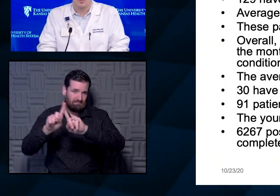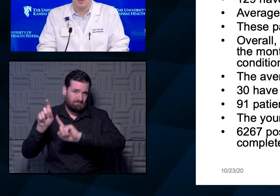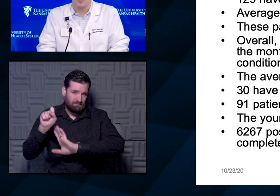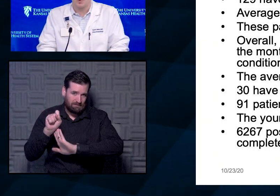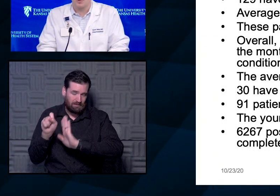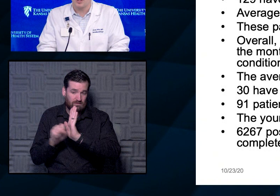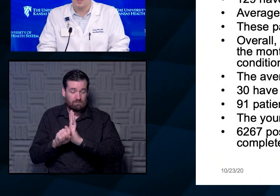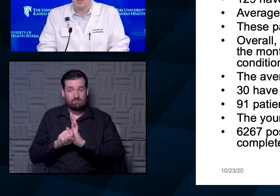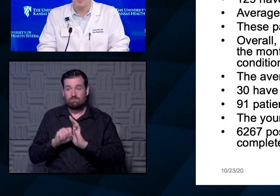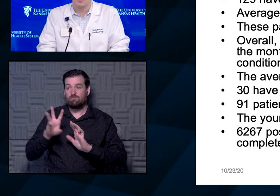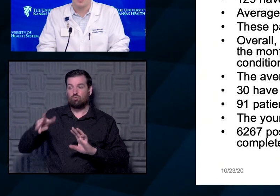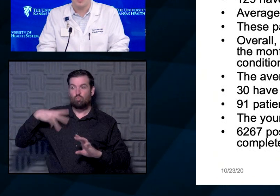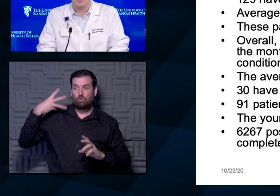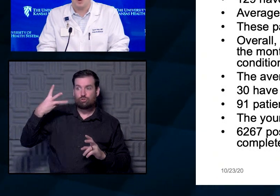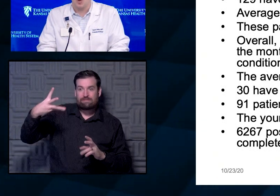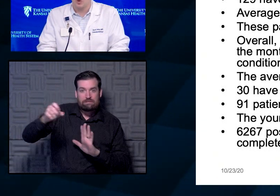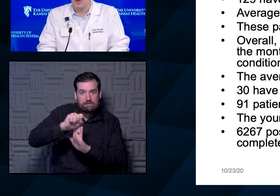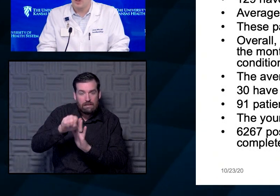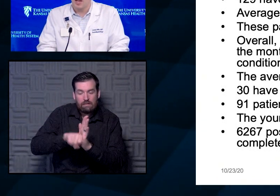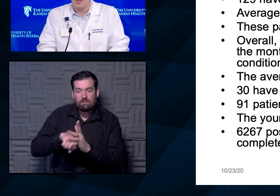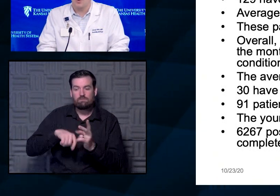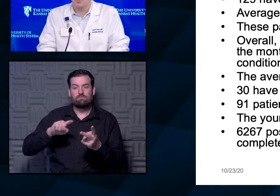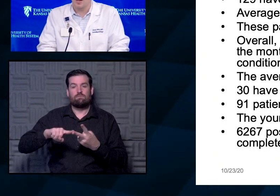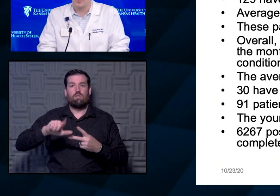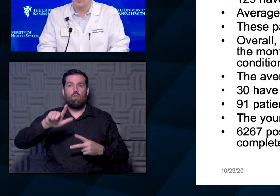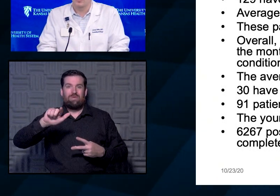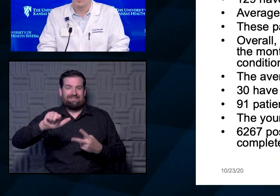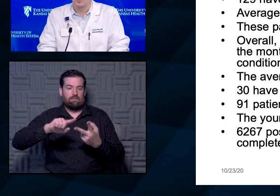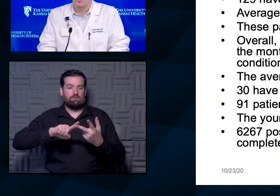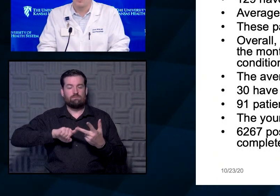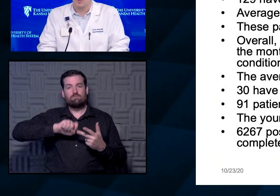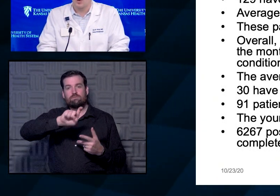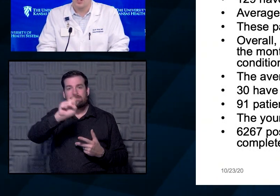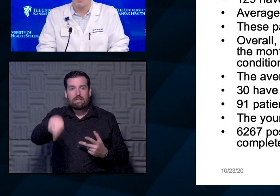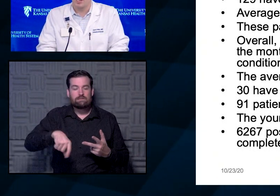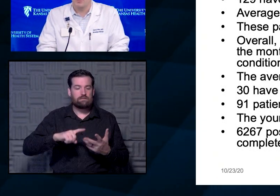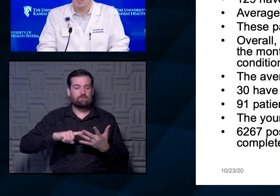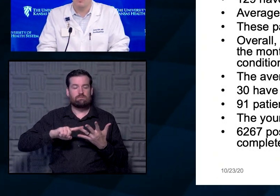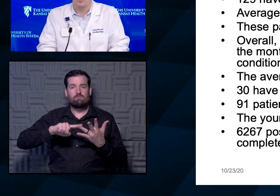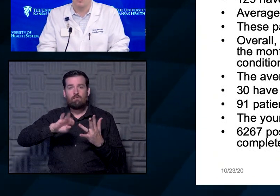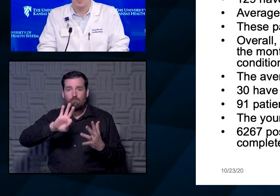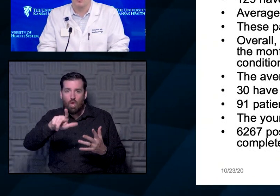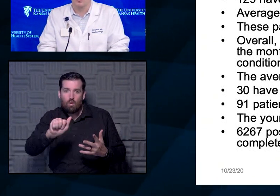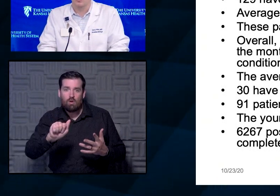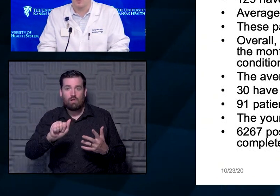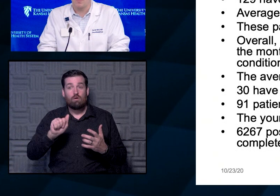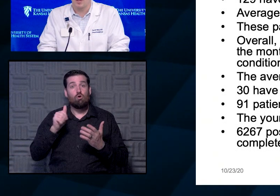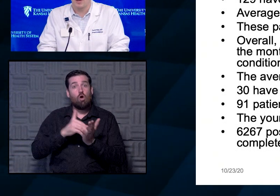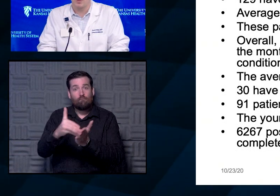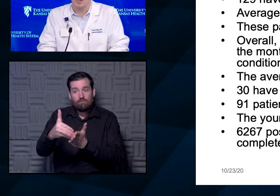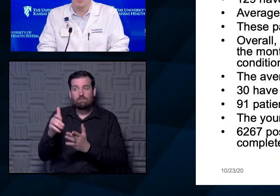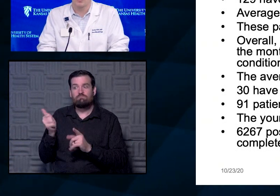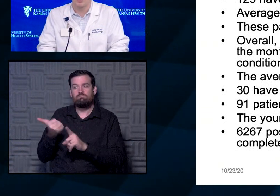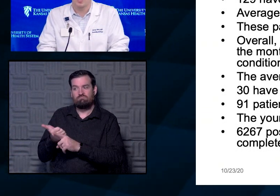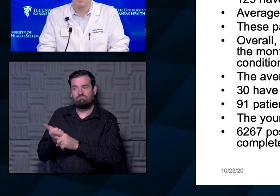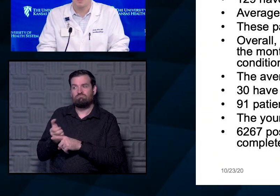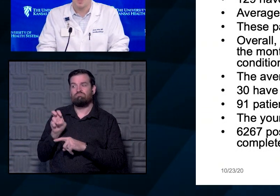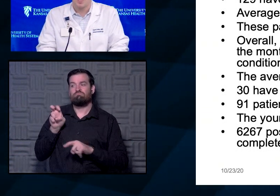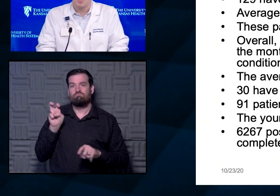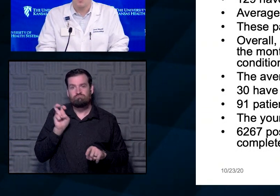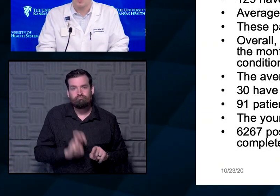from as far away as Washington or Louisiana or Texas or Florida. And many times those patients were traveling when they